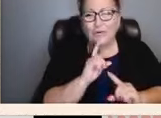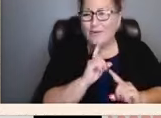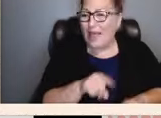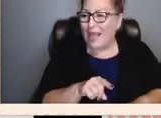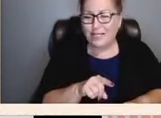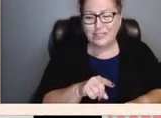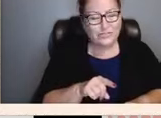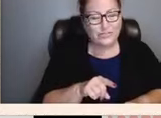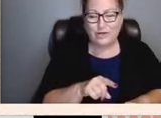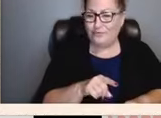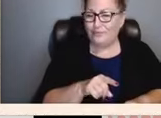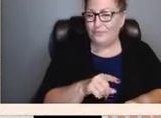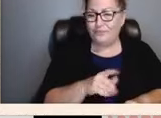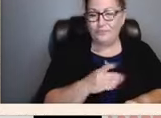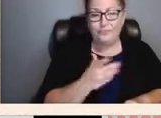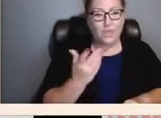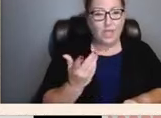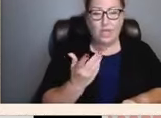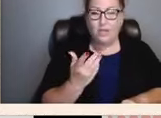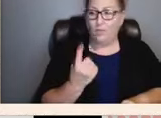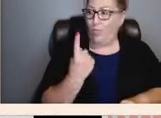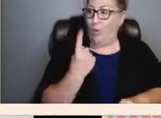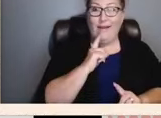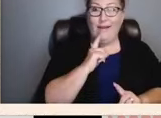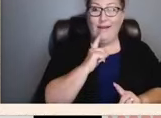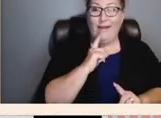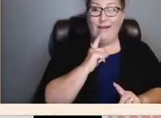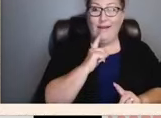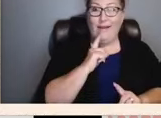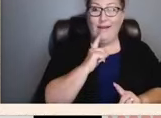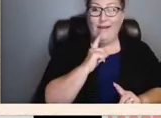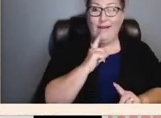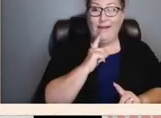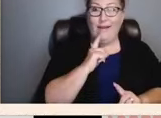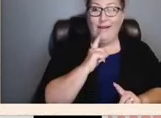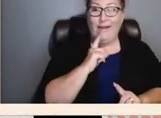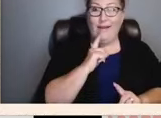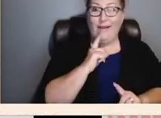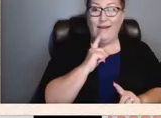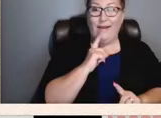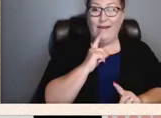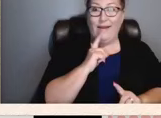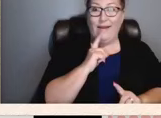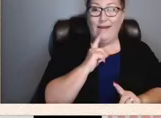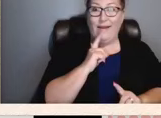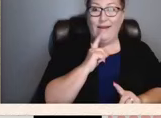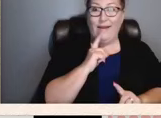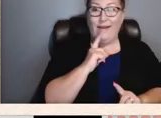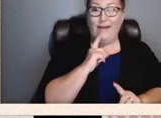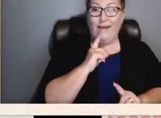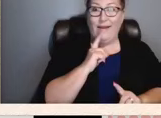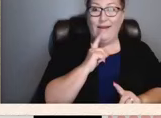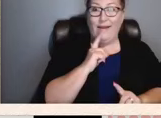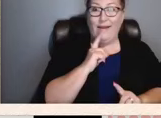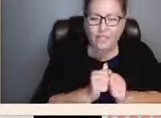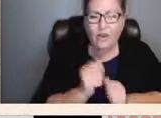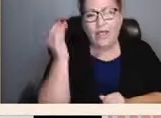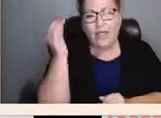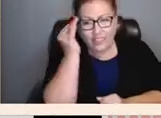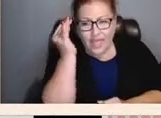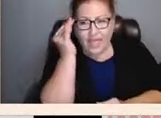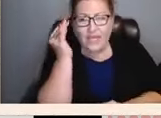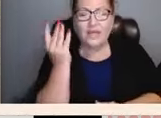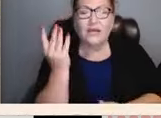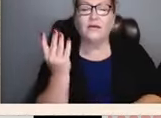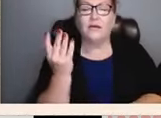to one answer to the question. So getting in there, working together, thinking. It's